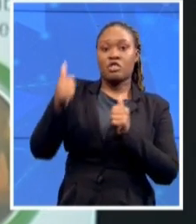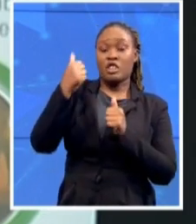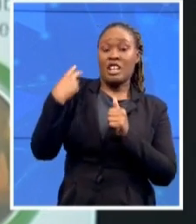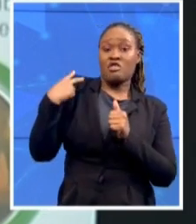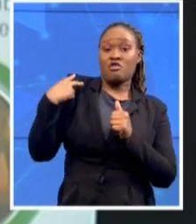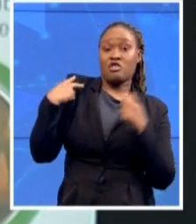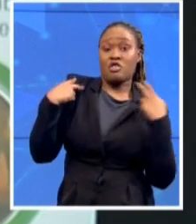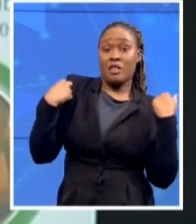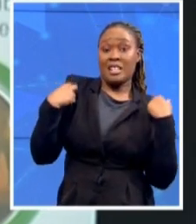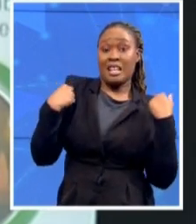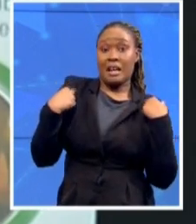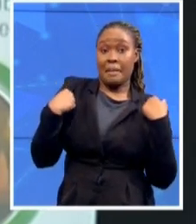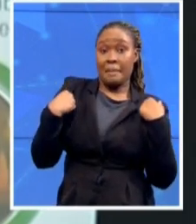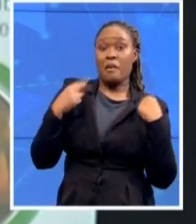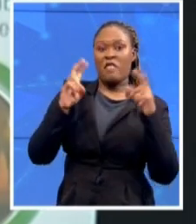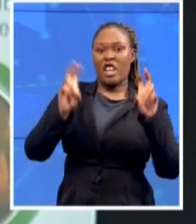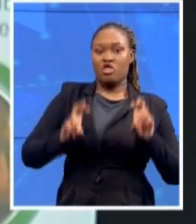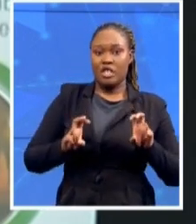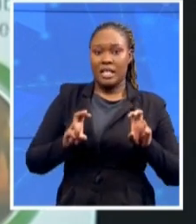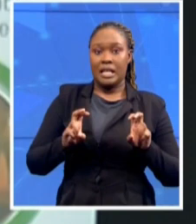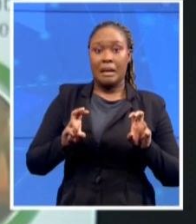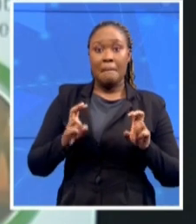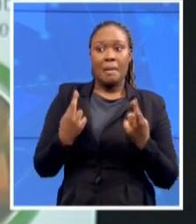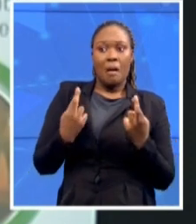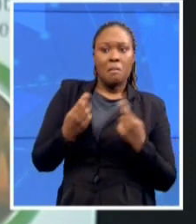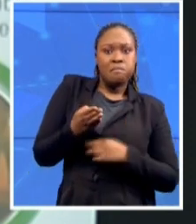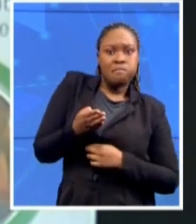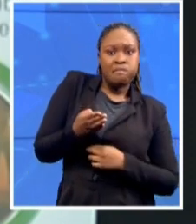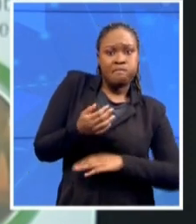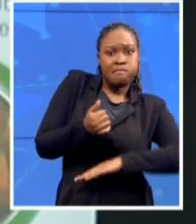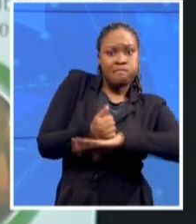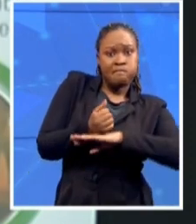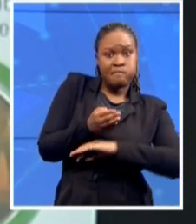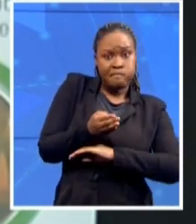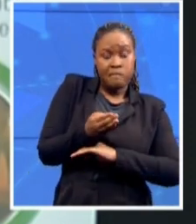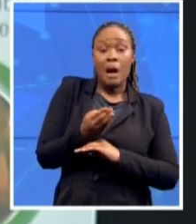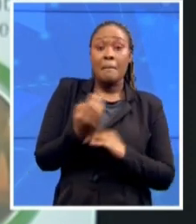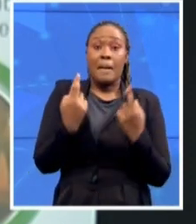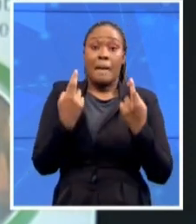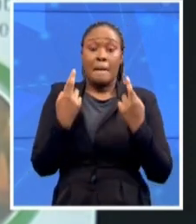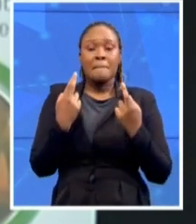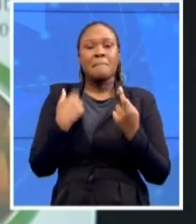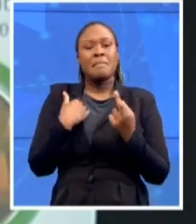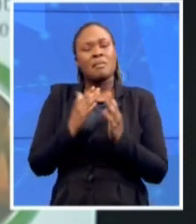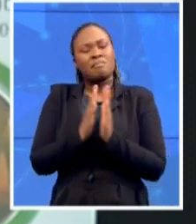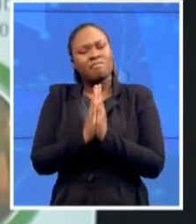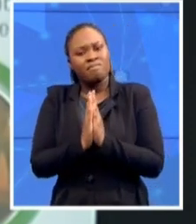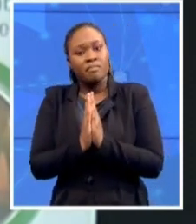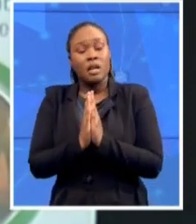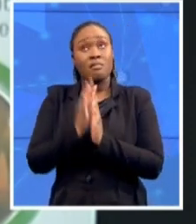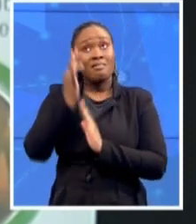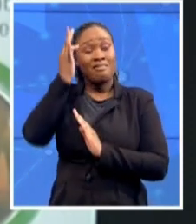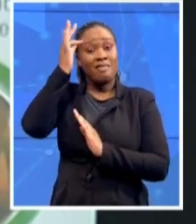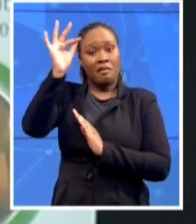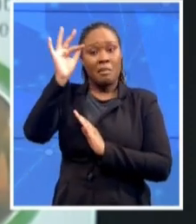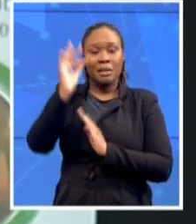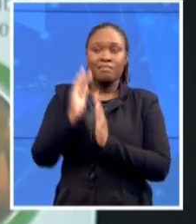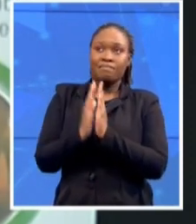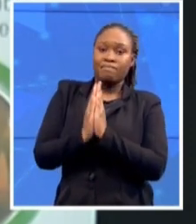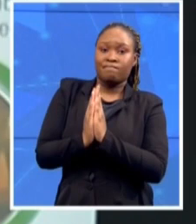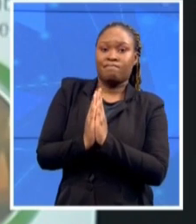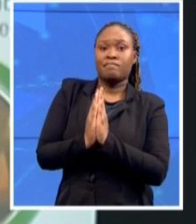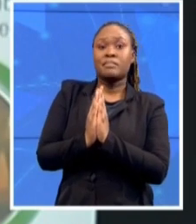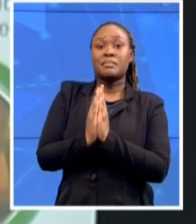room. And make a very direct appeal to national government. If you want to prove your commitment to